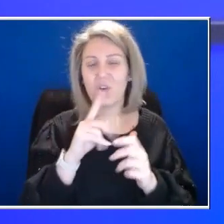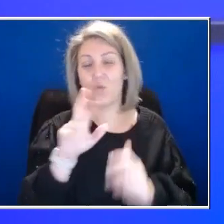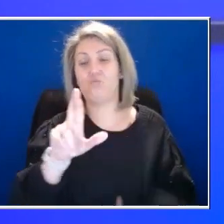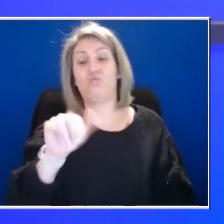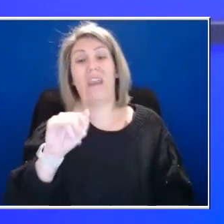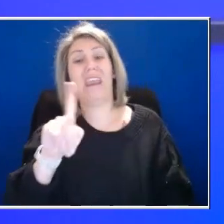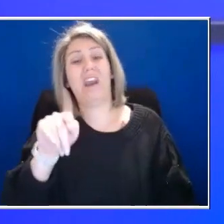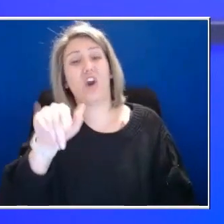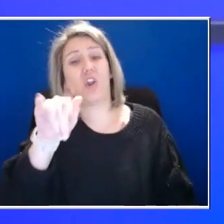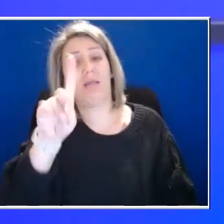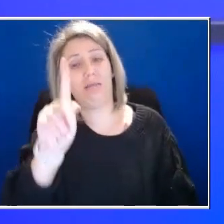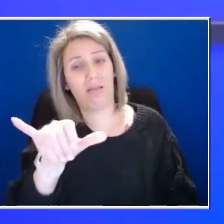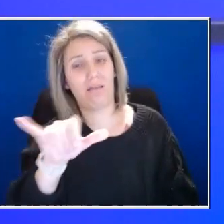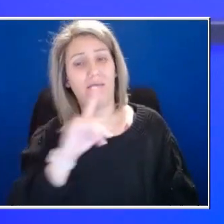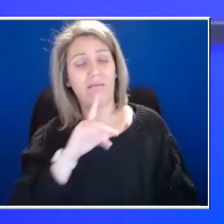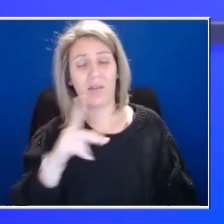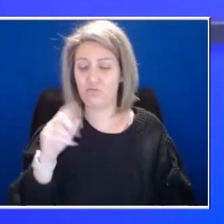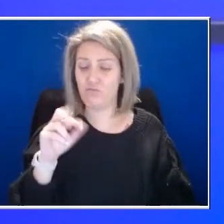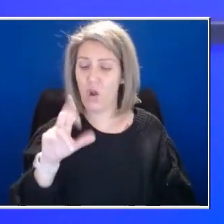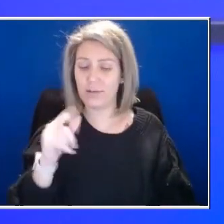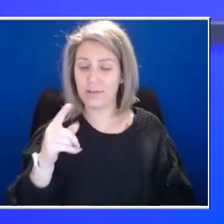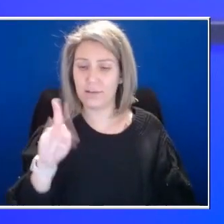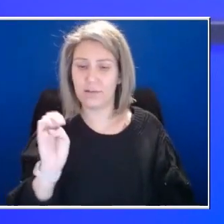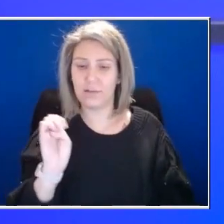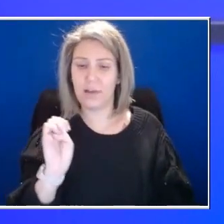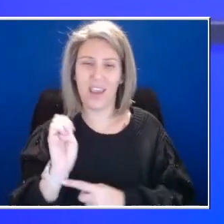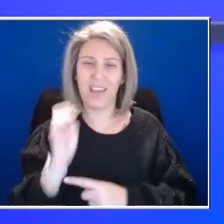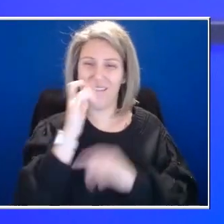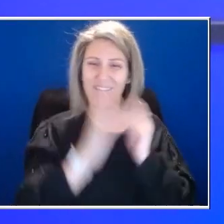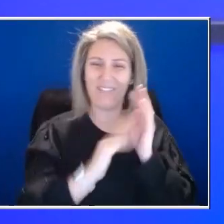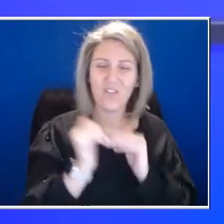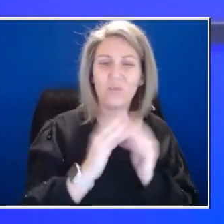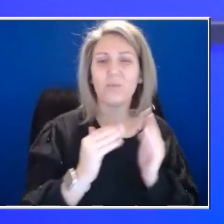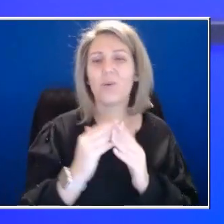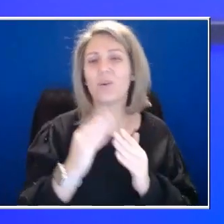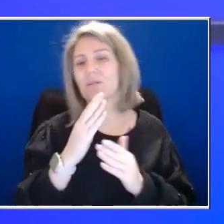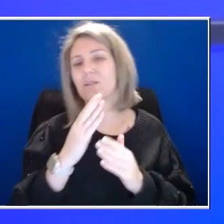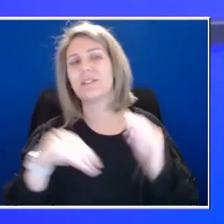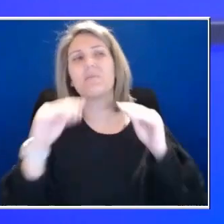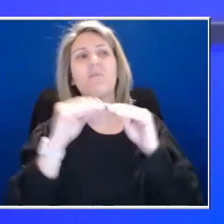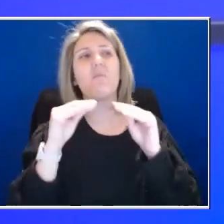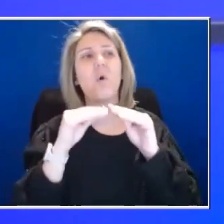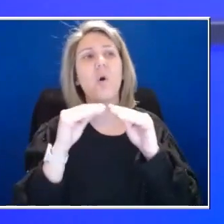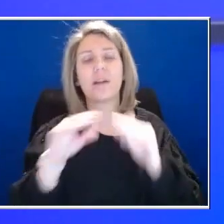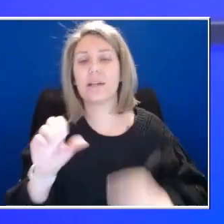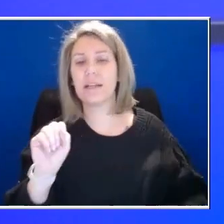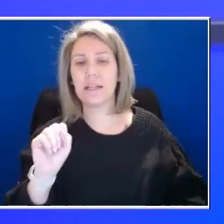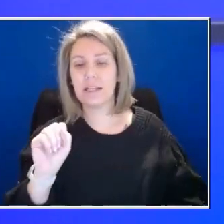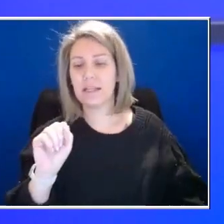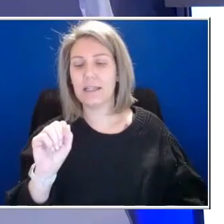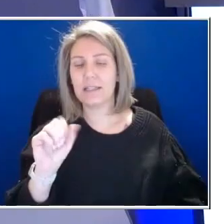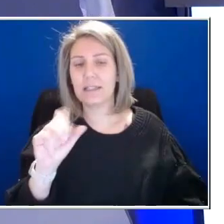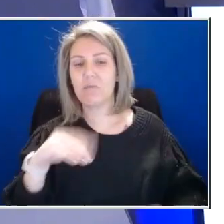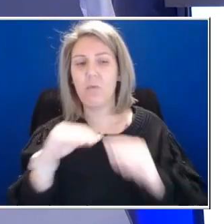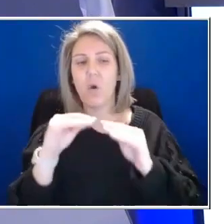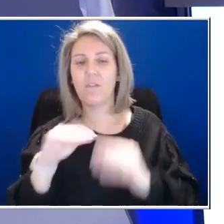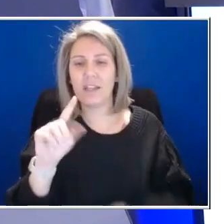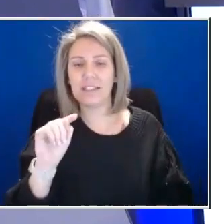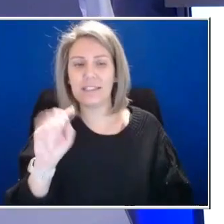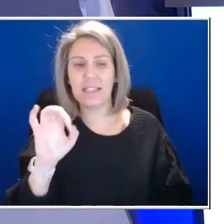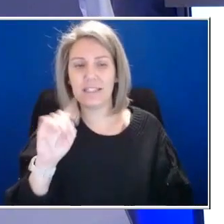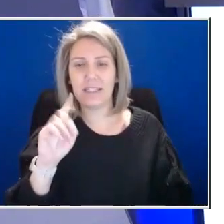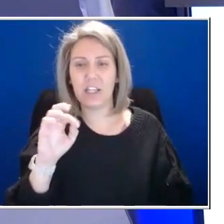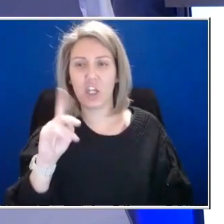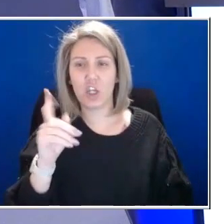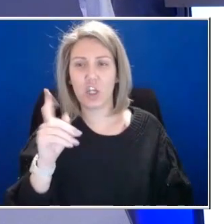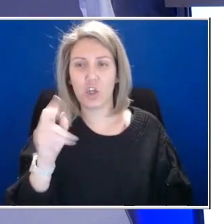prostate discomfort and some of the pelvic discomforts that you would see, and it's more of a testicular issue that's treated independently. Really interesting conversation.